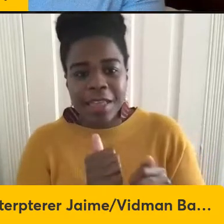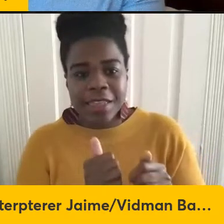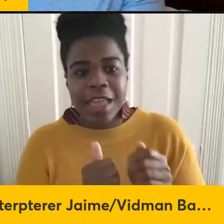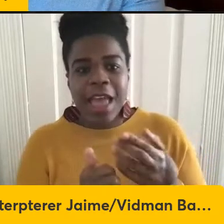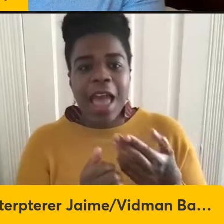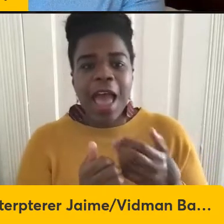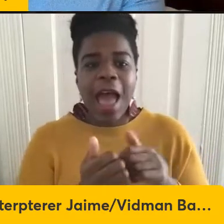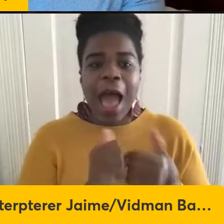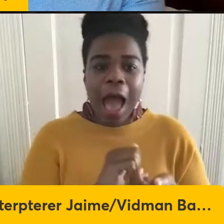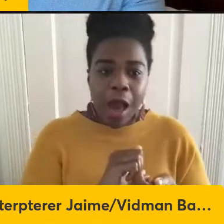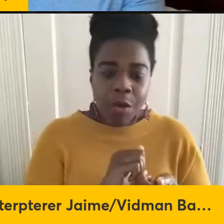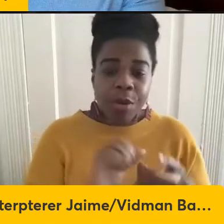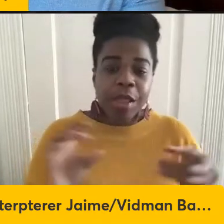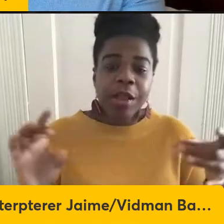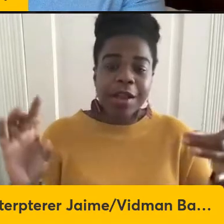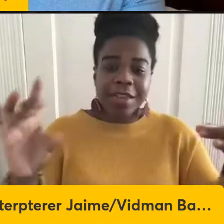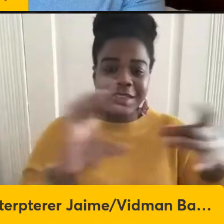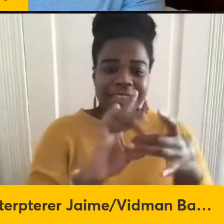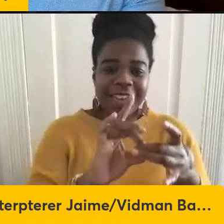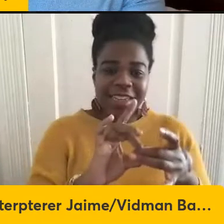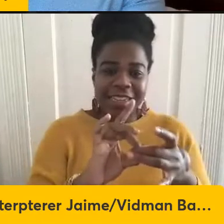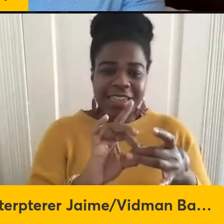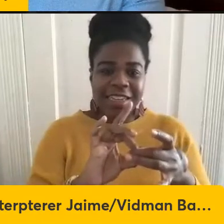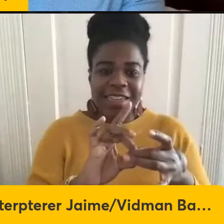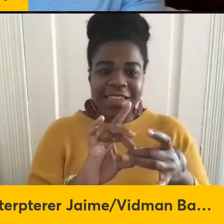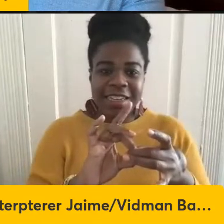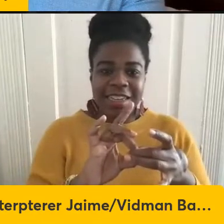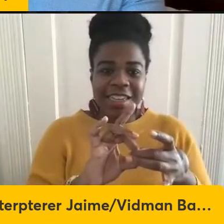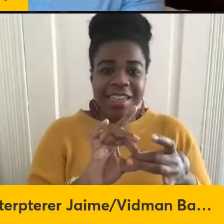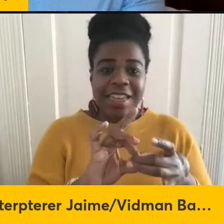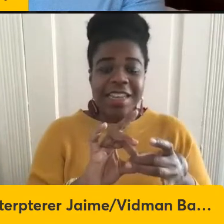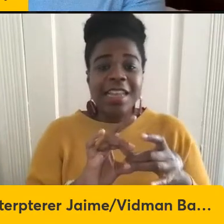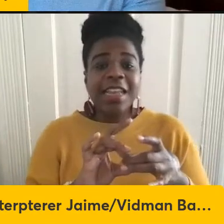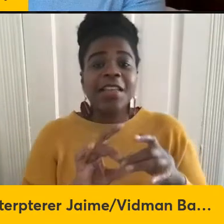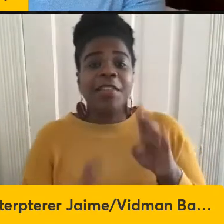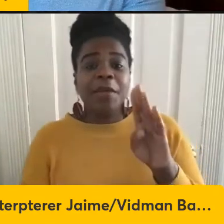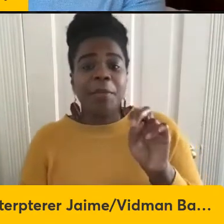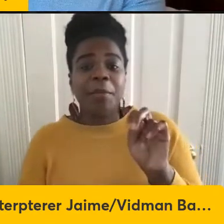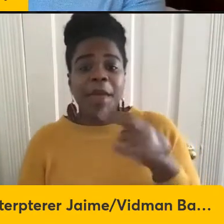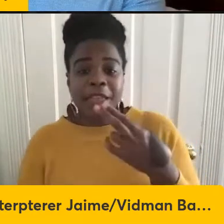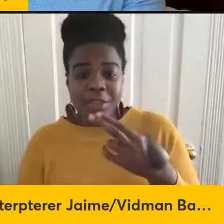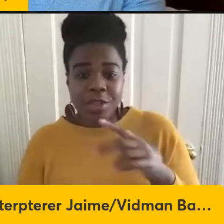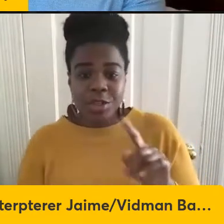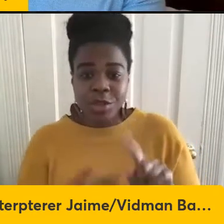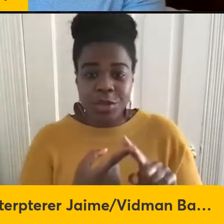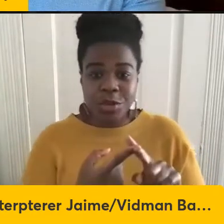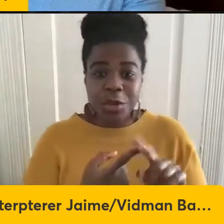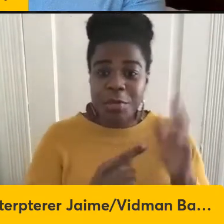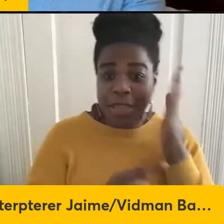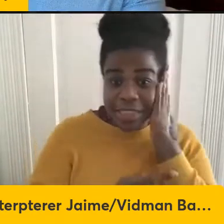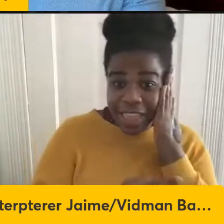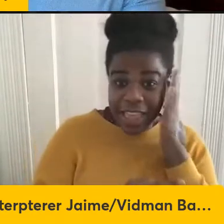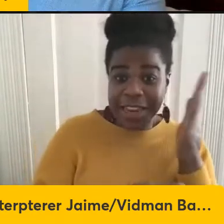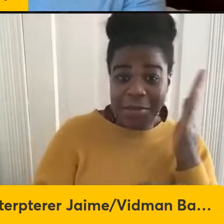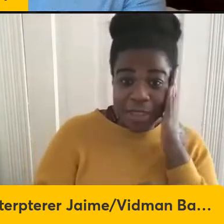are connecting bench to bedside and bedside to bench.